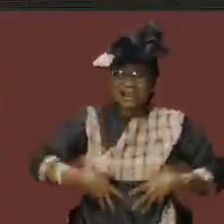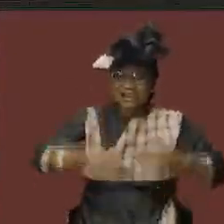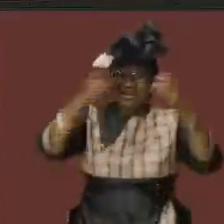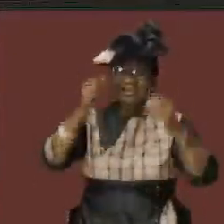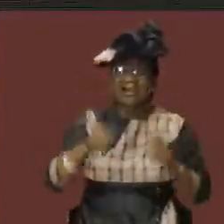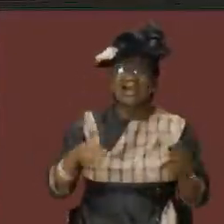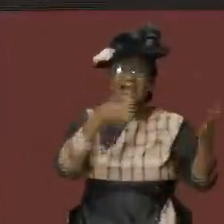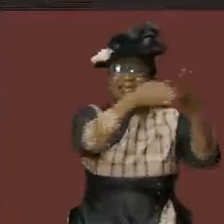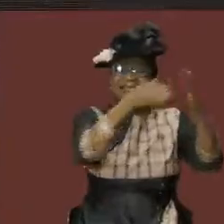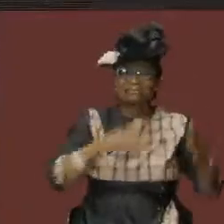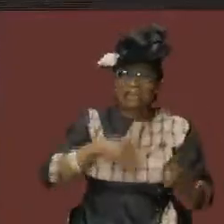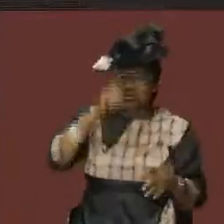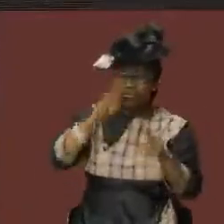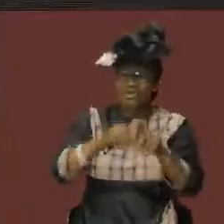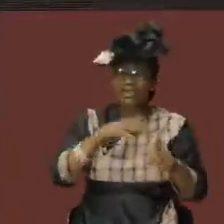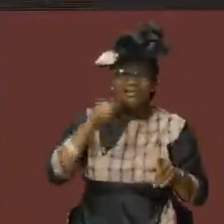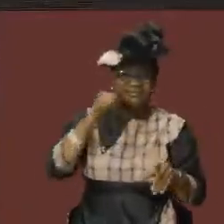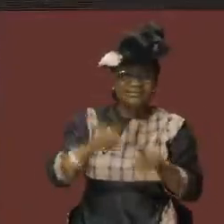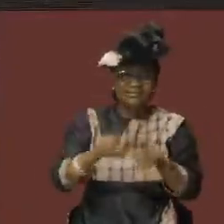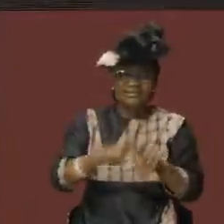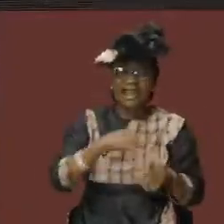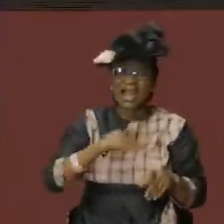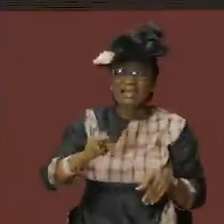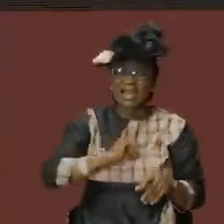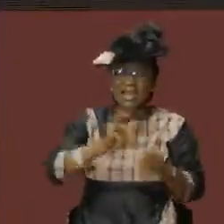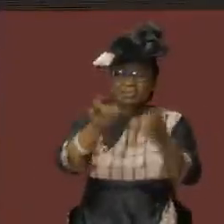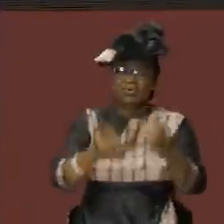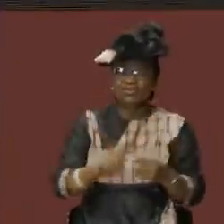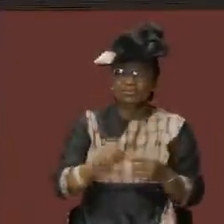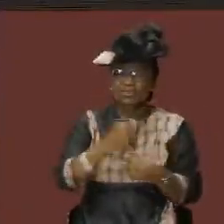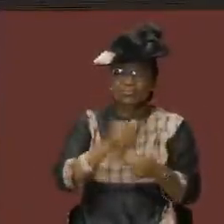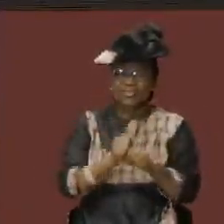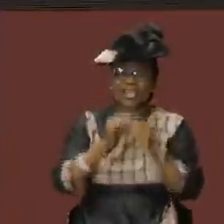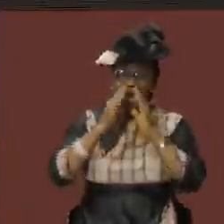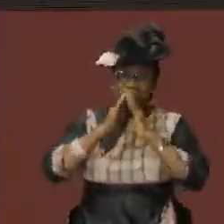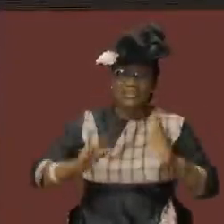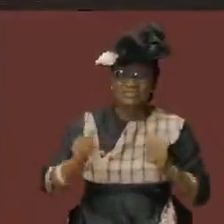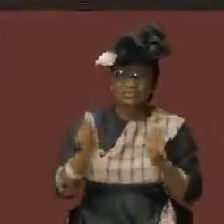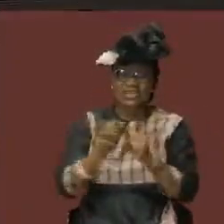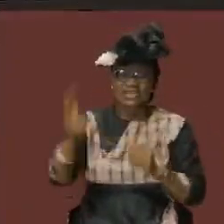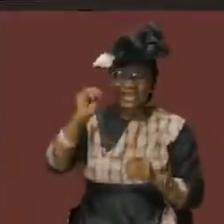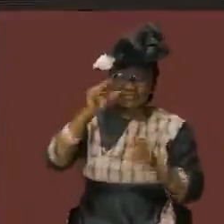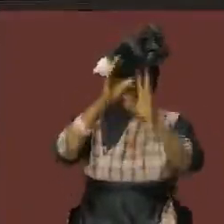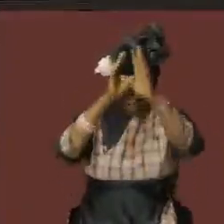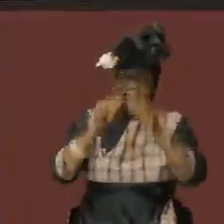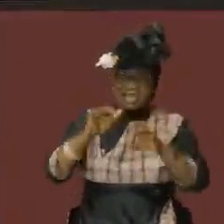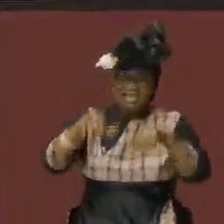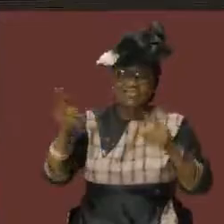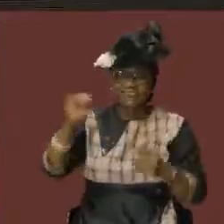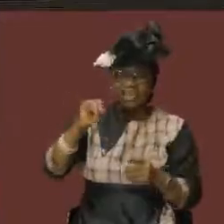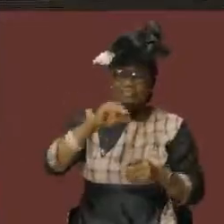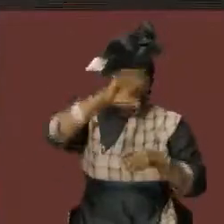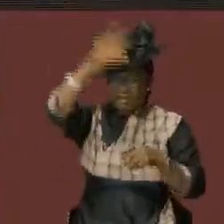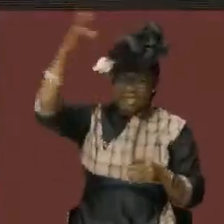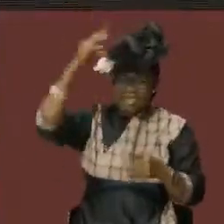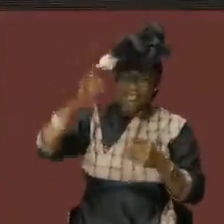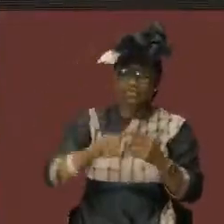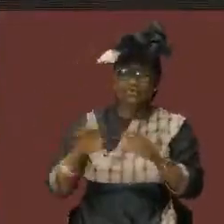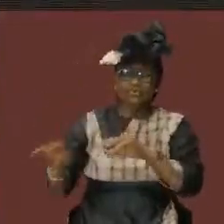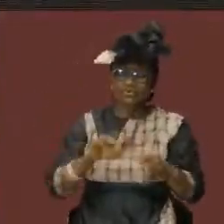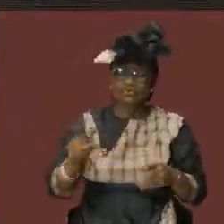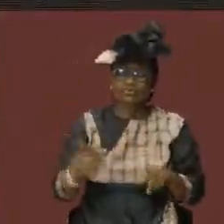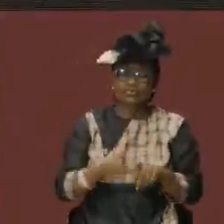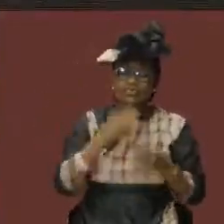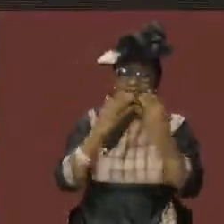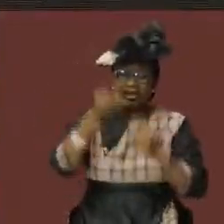brother or sister, and I want to make peace with them. Father, give them the grace to do so. Amen. Thank you,